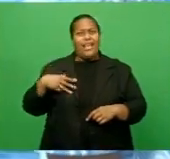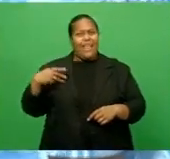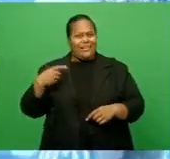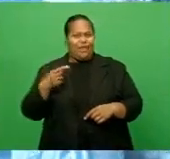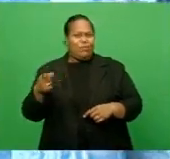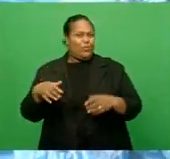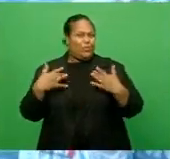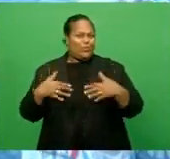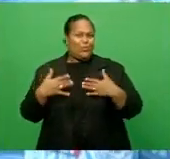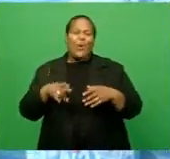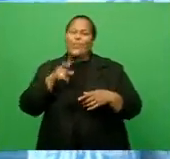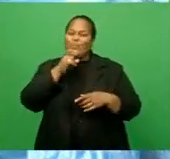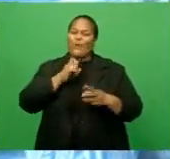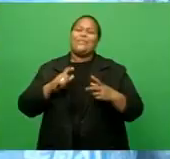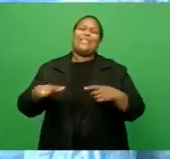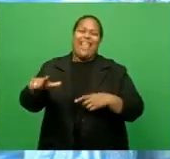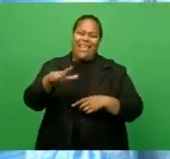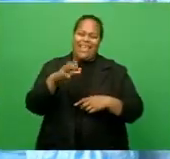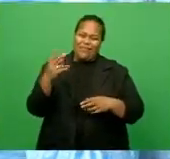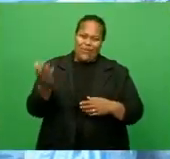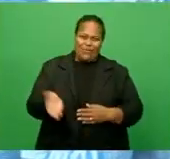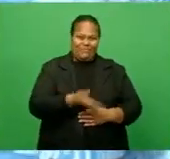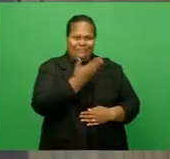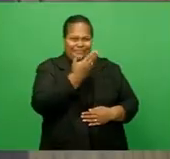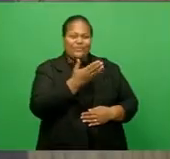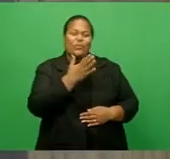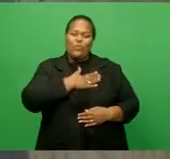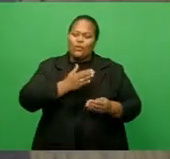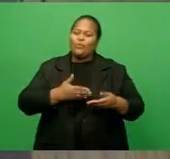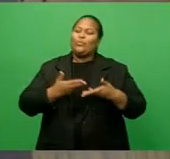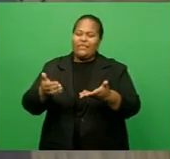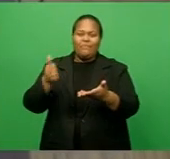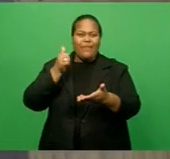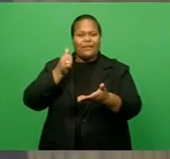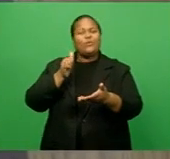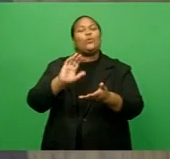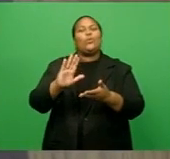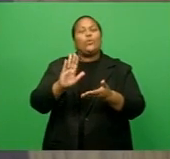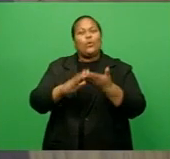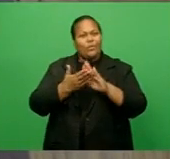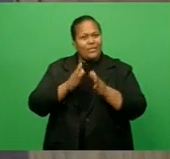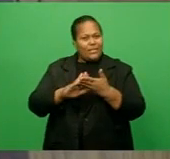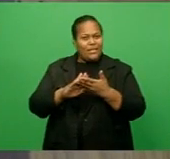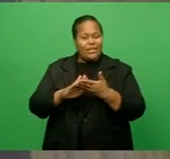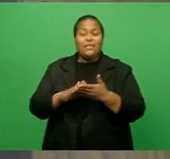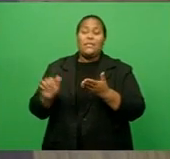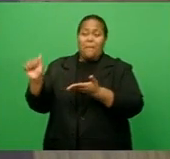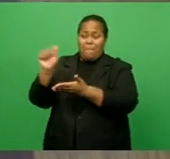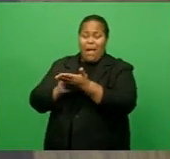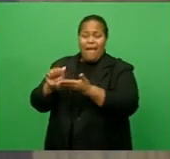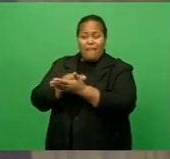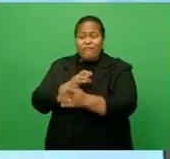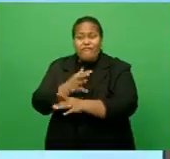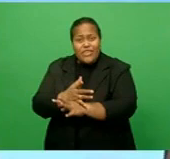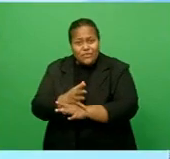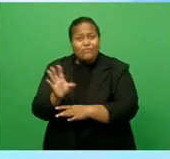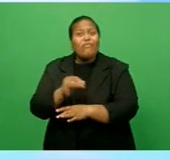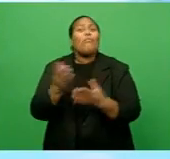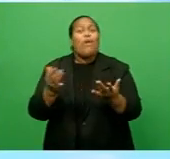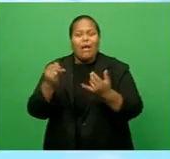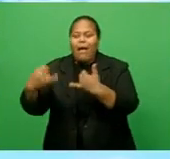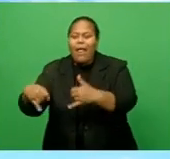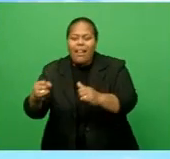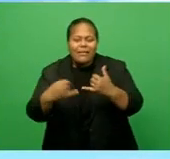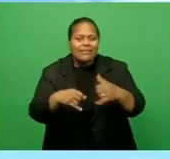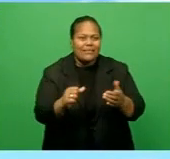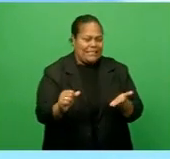Vakandranu says he wants to be able to give back to the community. I'll just go and buy fish from the islands and then sell to